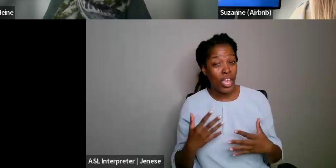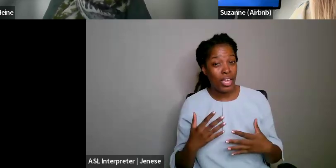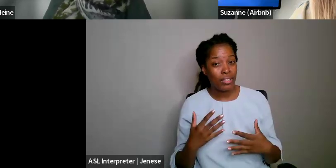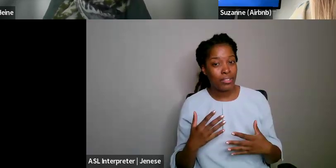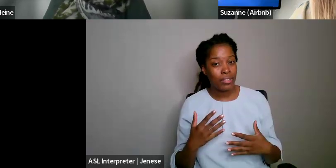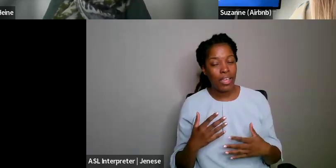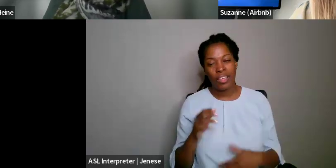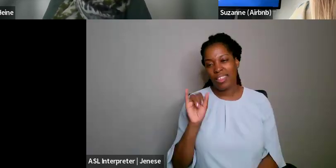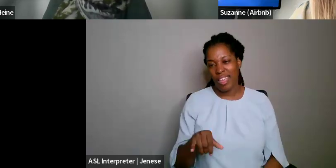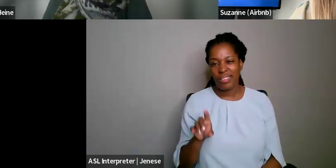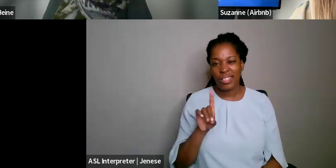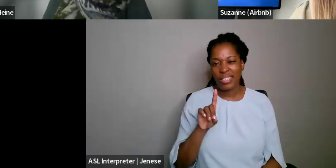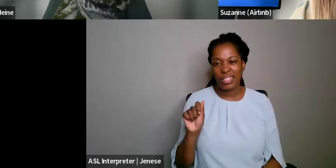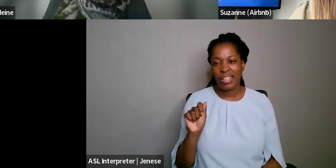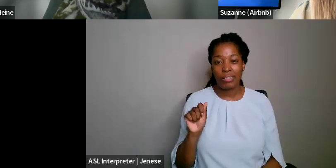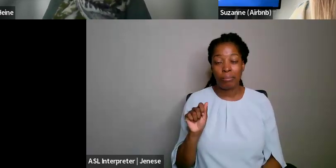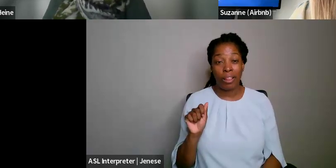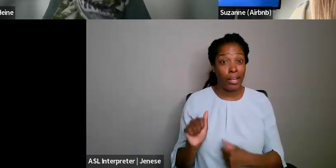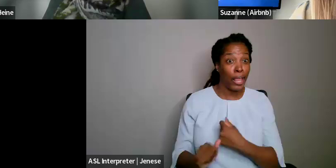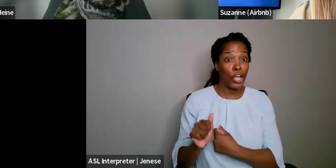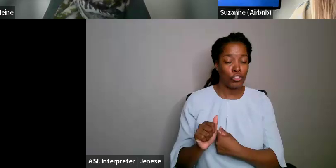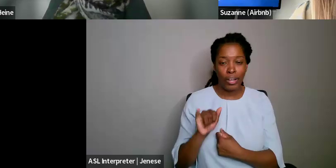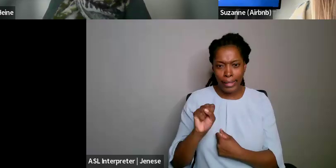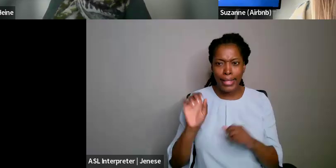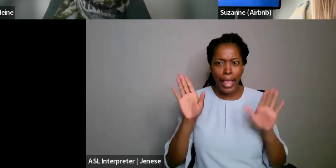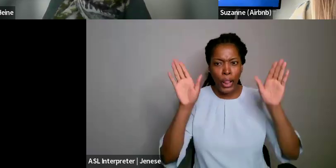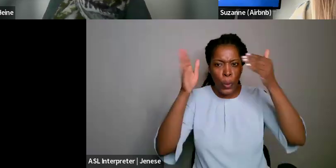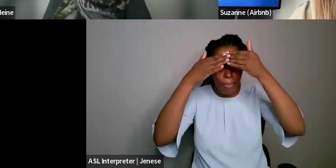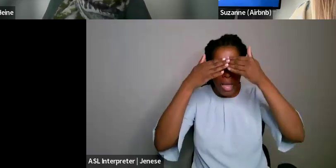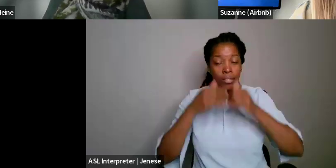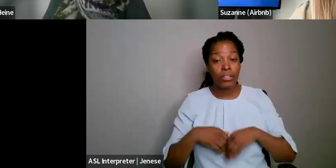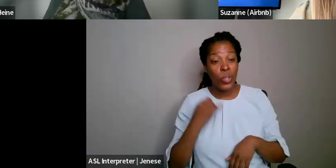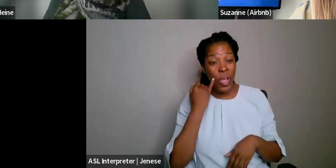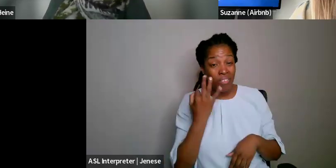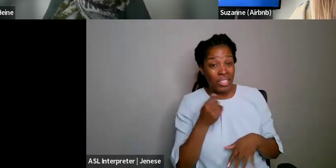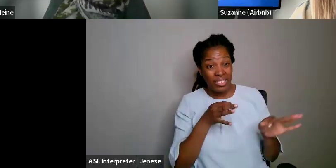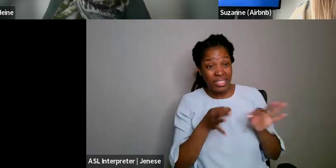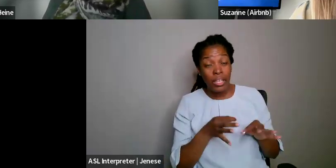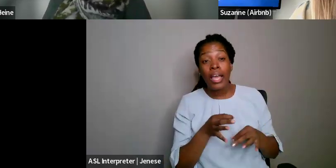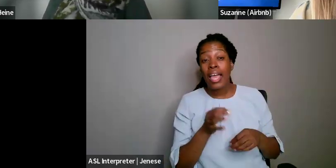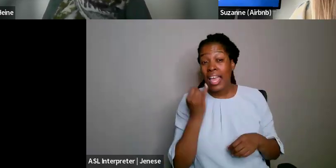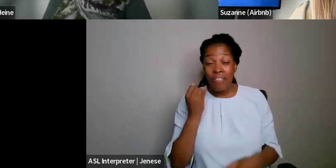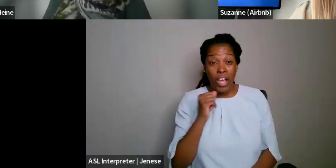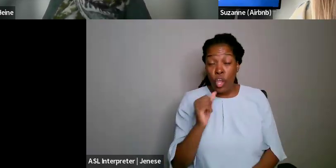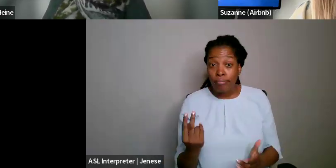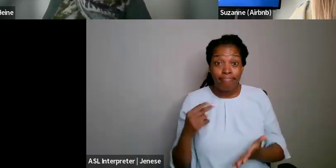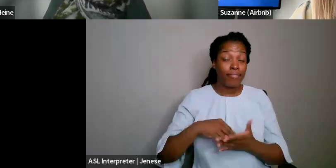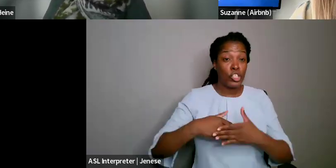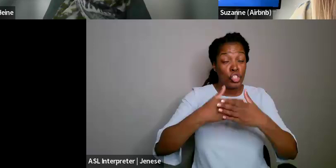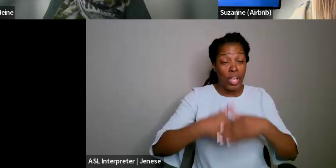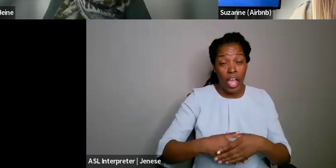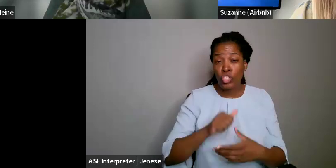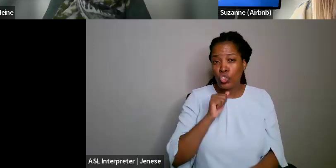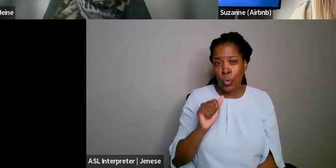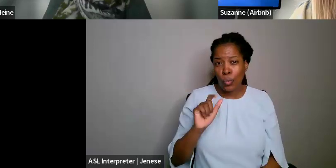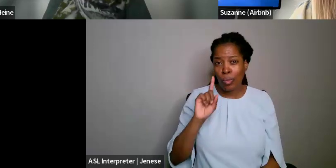in life is a closed mind. And then I say, if I don't get up to shake your hand, please don't think that I'm being rude. Feel free to shake